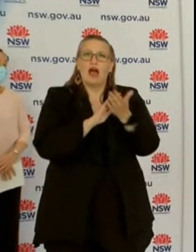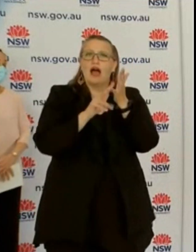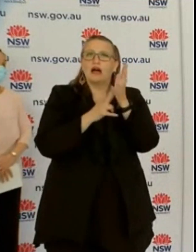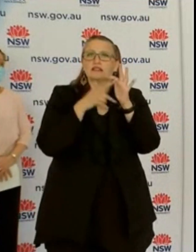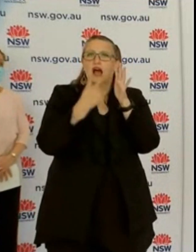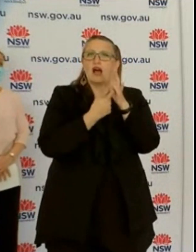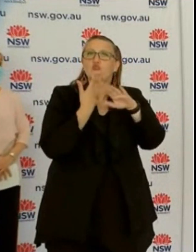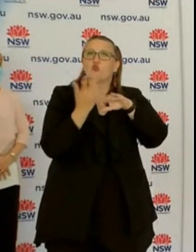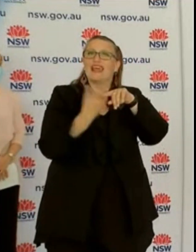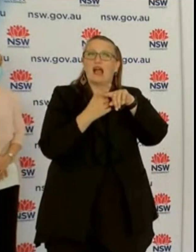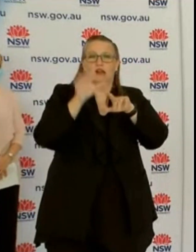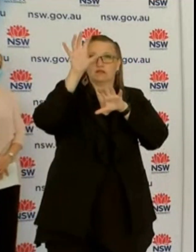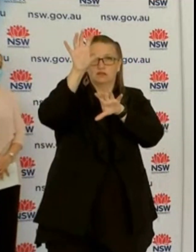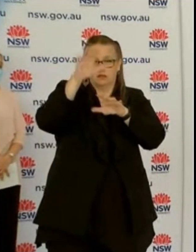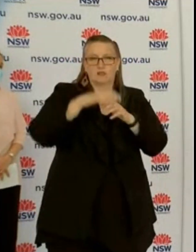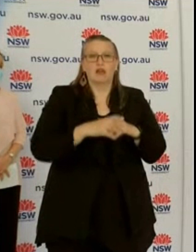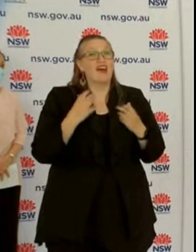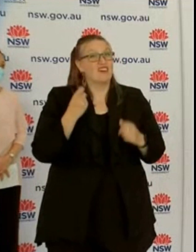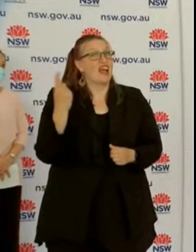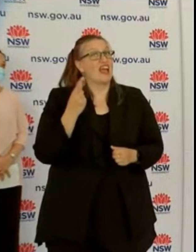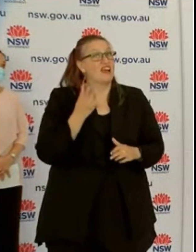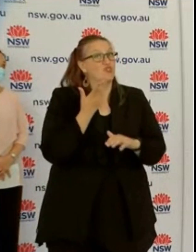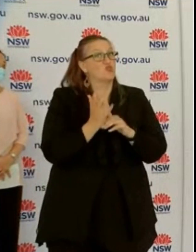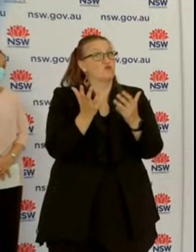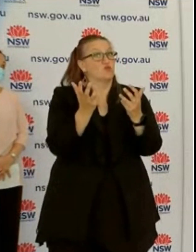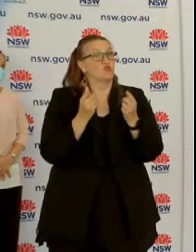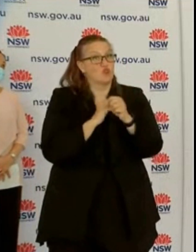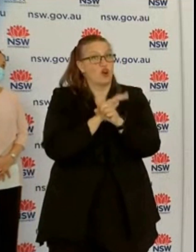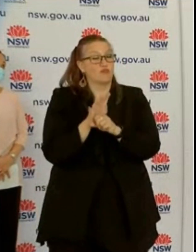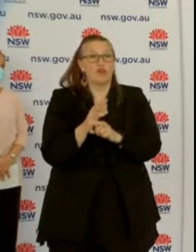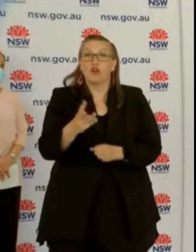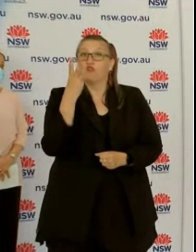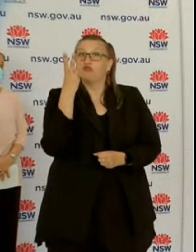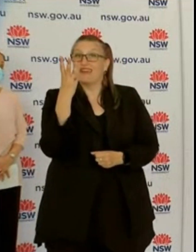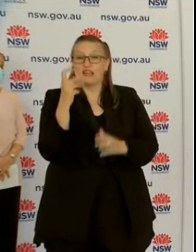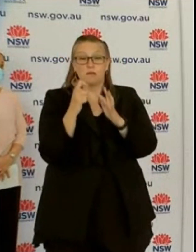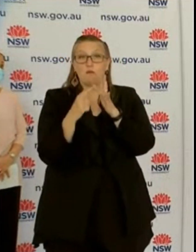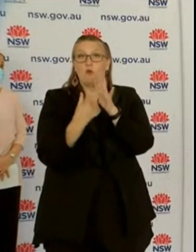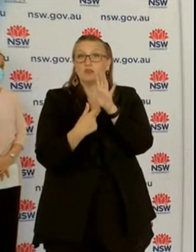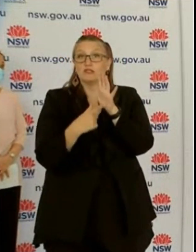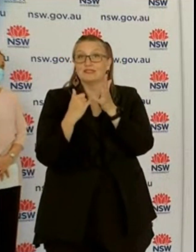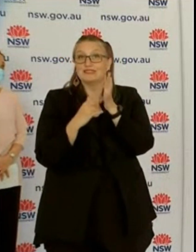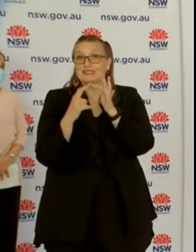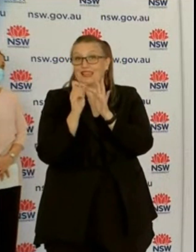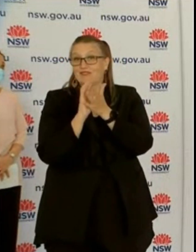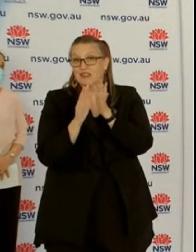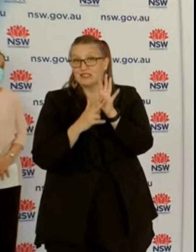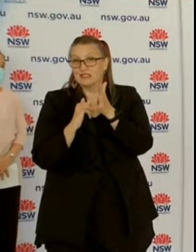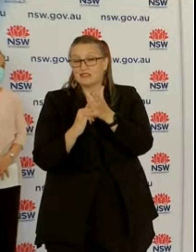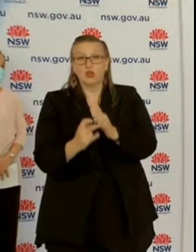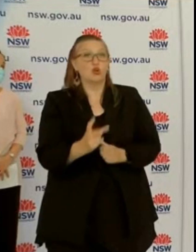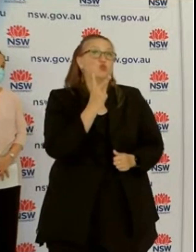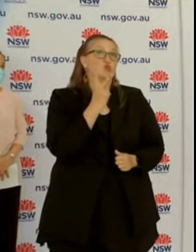Local Health District, we had 11 new cases overnight, 3 cases in Port Stephens local government area, 2 are in